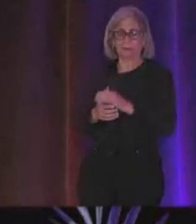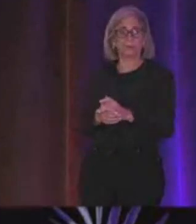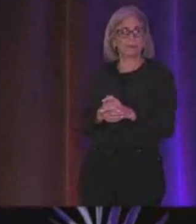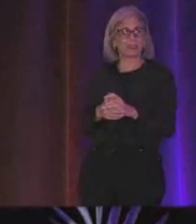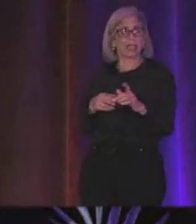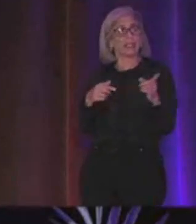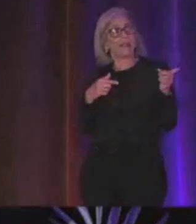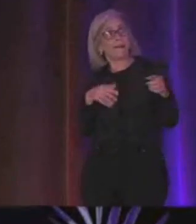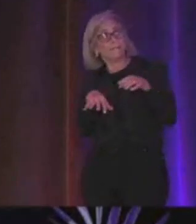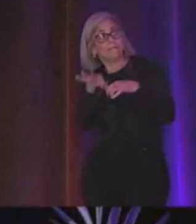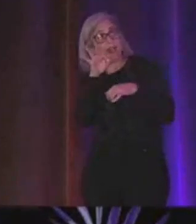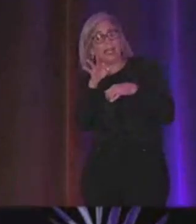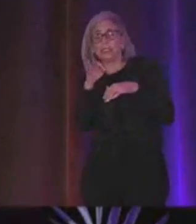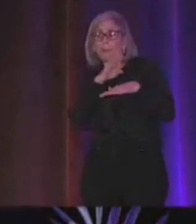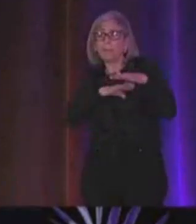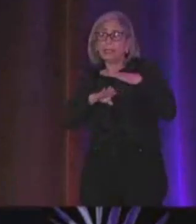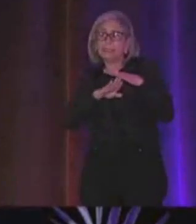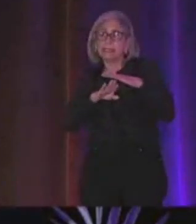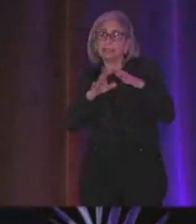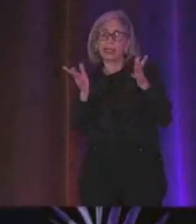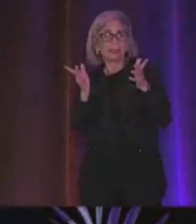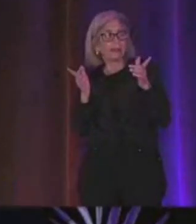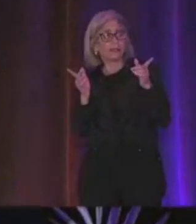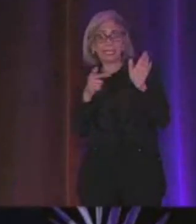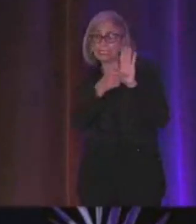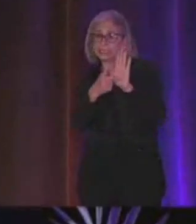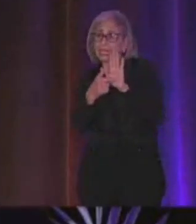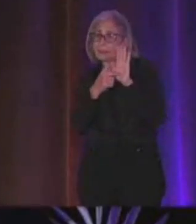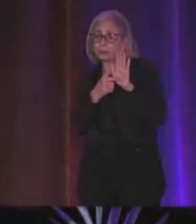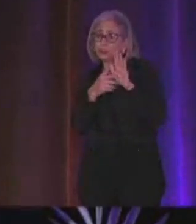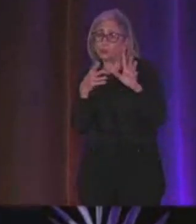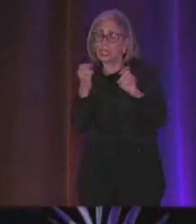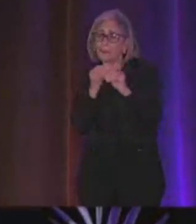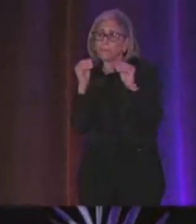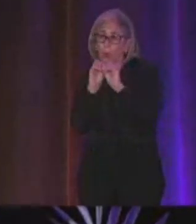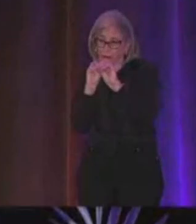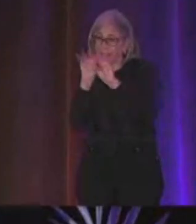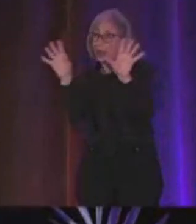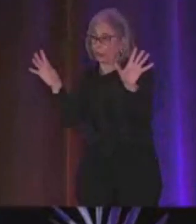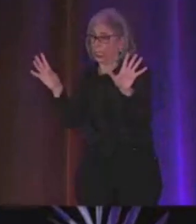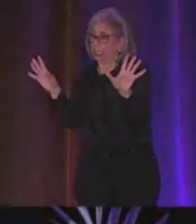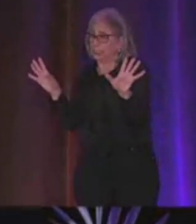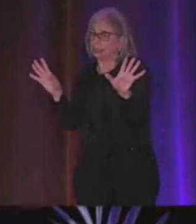Let's understand this basic neural network structure through an example to get more clarity.